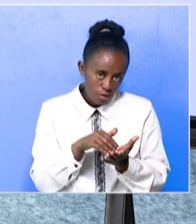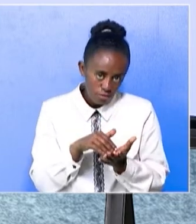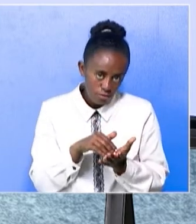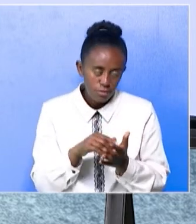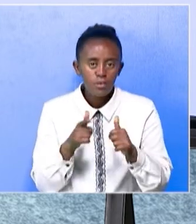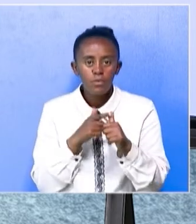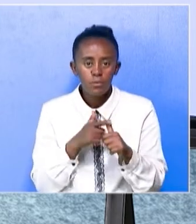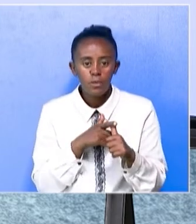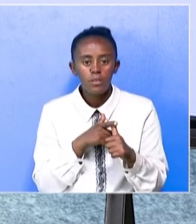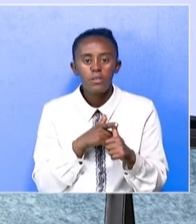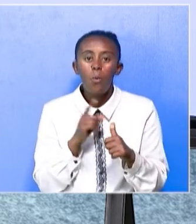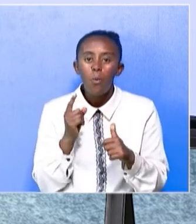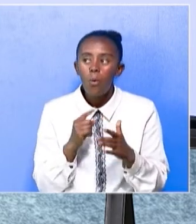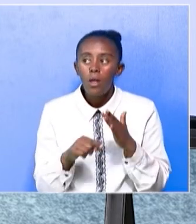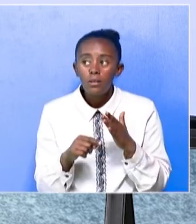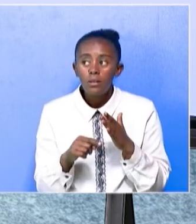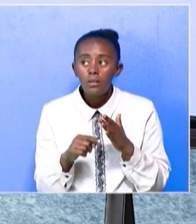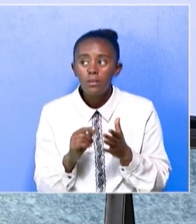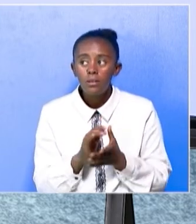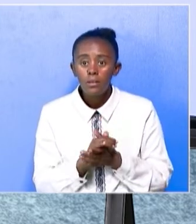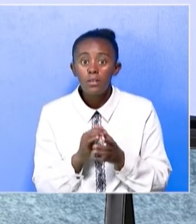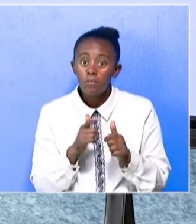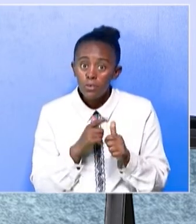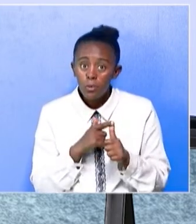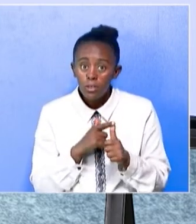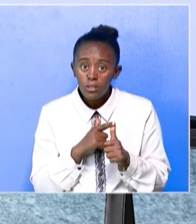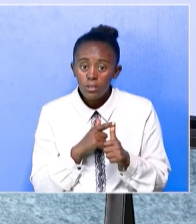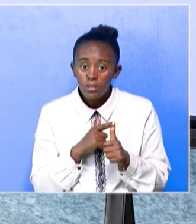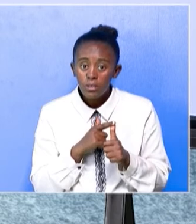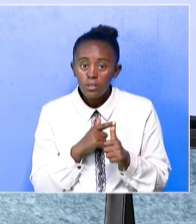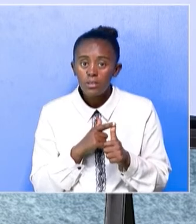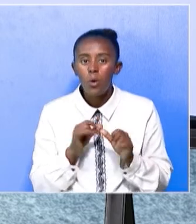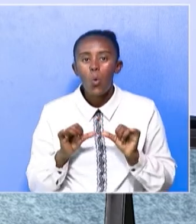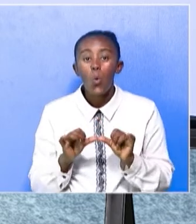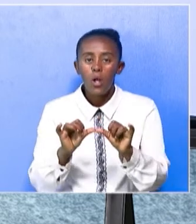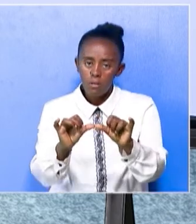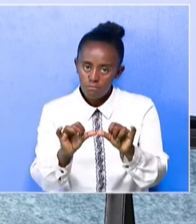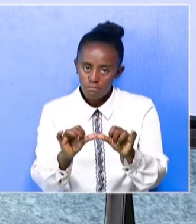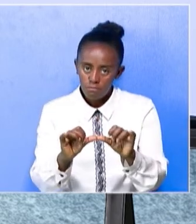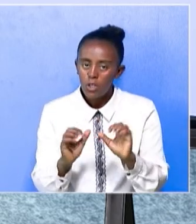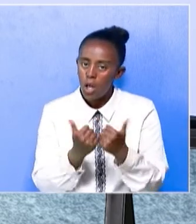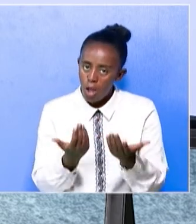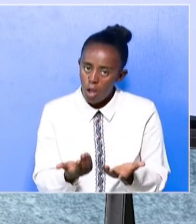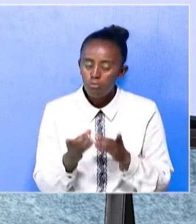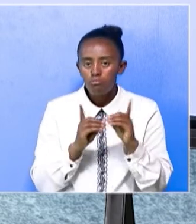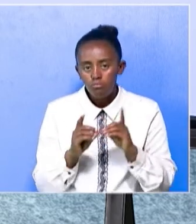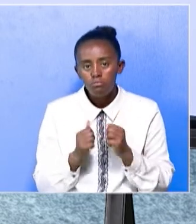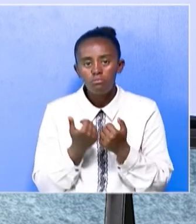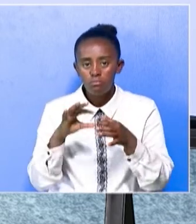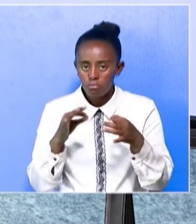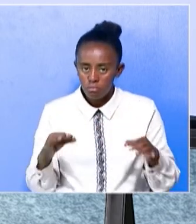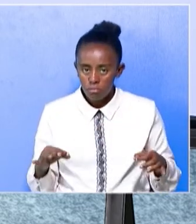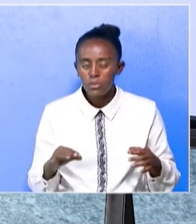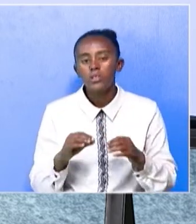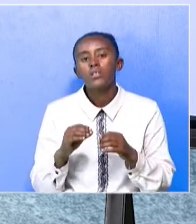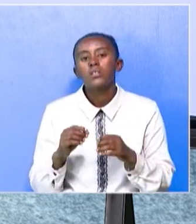The first one is what? The first one is ongoing actions. How do we form ongoing actions? What is